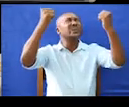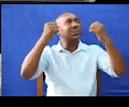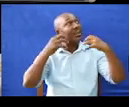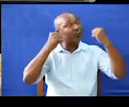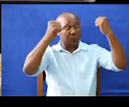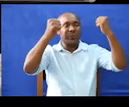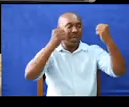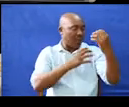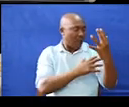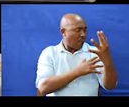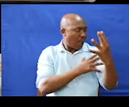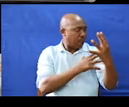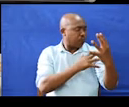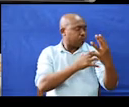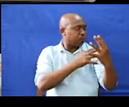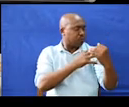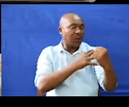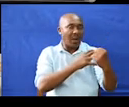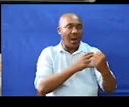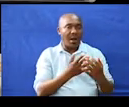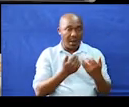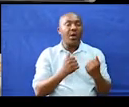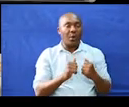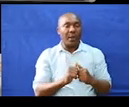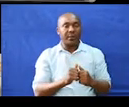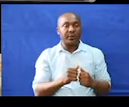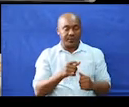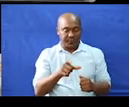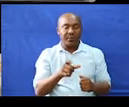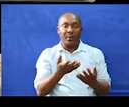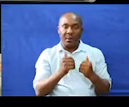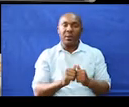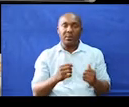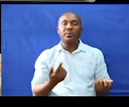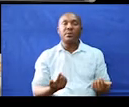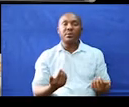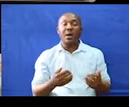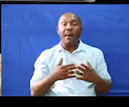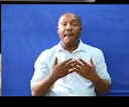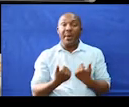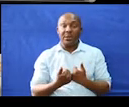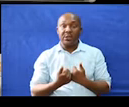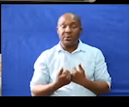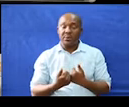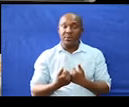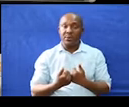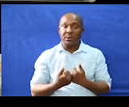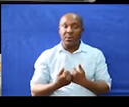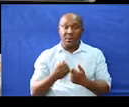yes, through exercise one can develop it. But the second